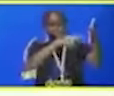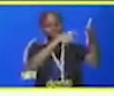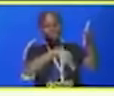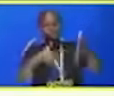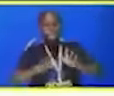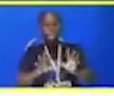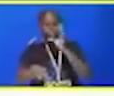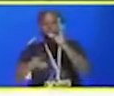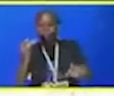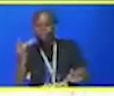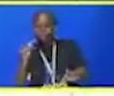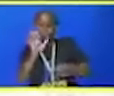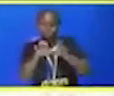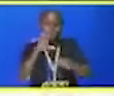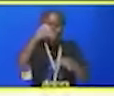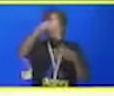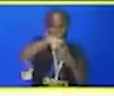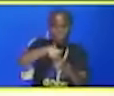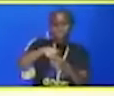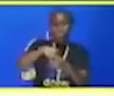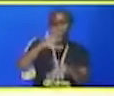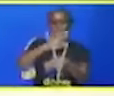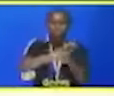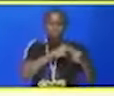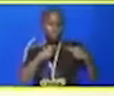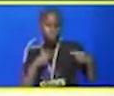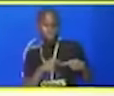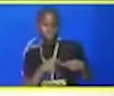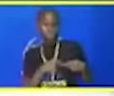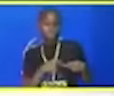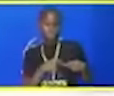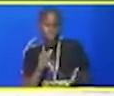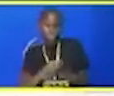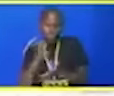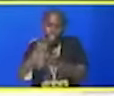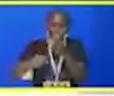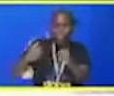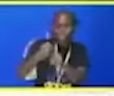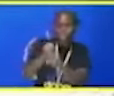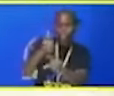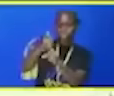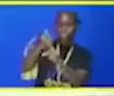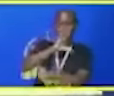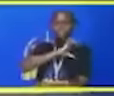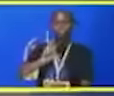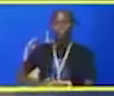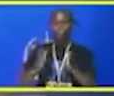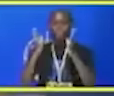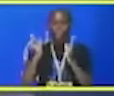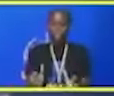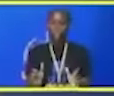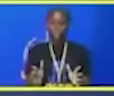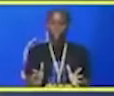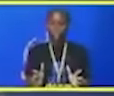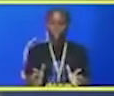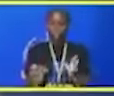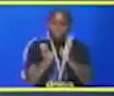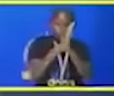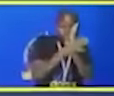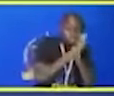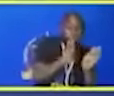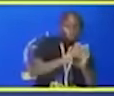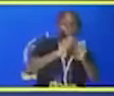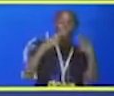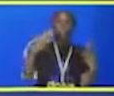Spirit of God begin to work it in your heart. This is what makes you a Christian indeed. A door was opened to me